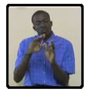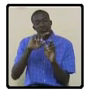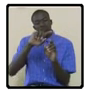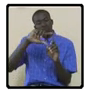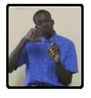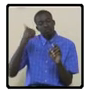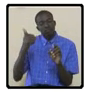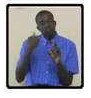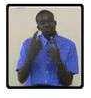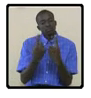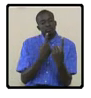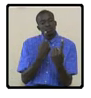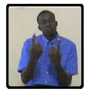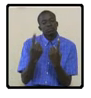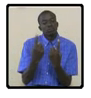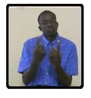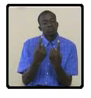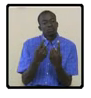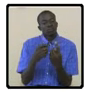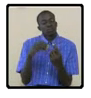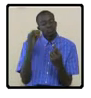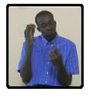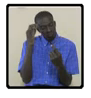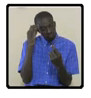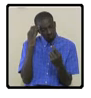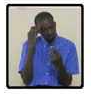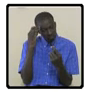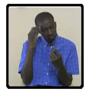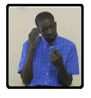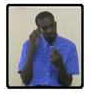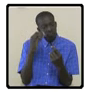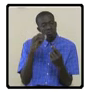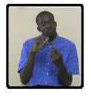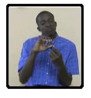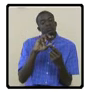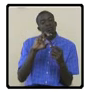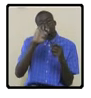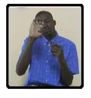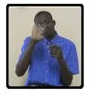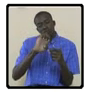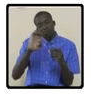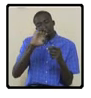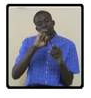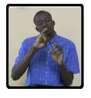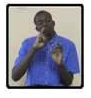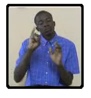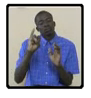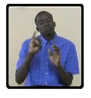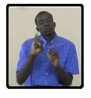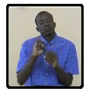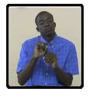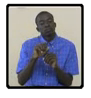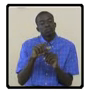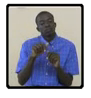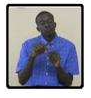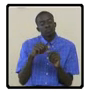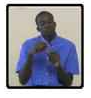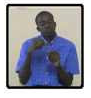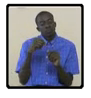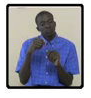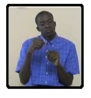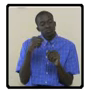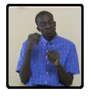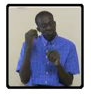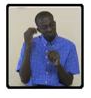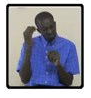the conventional current. This is known as electron current. Please take a moment to see